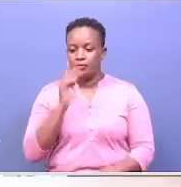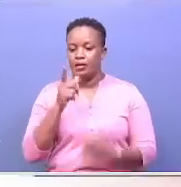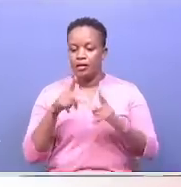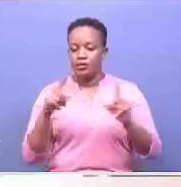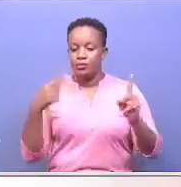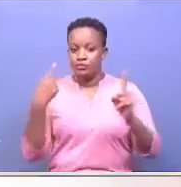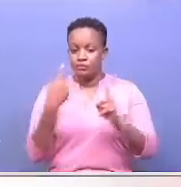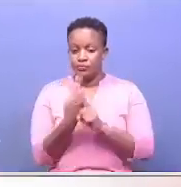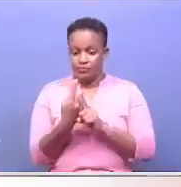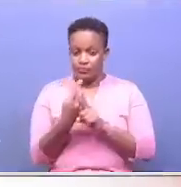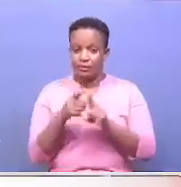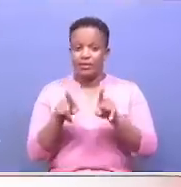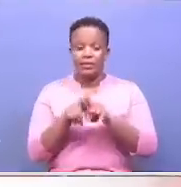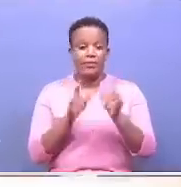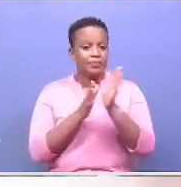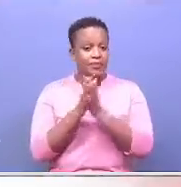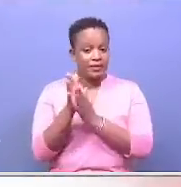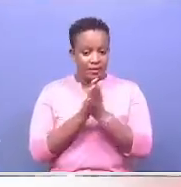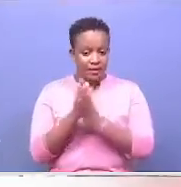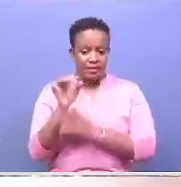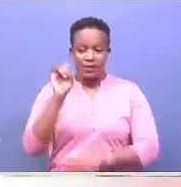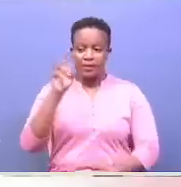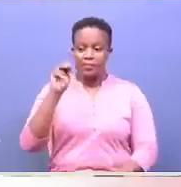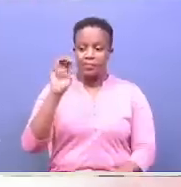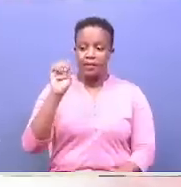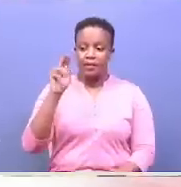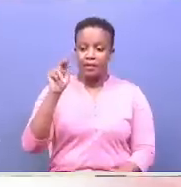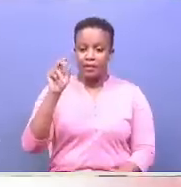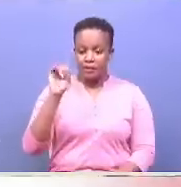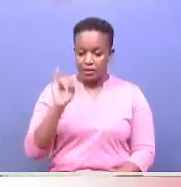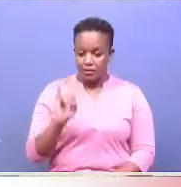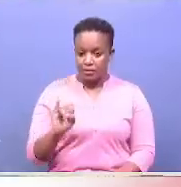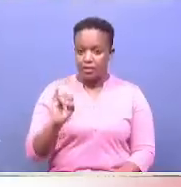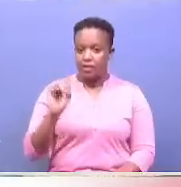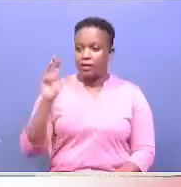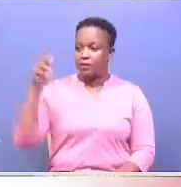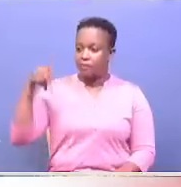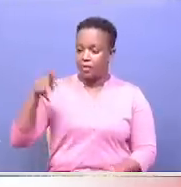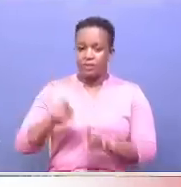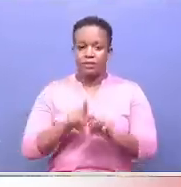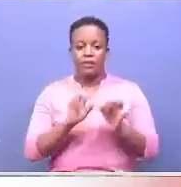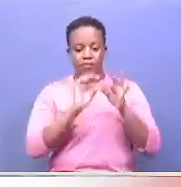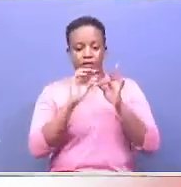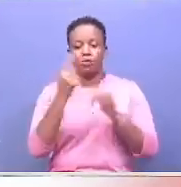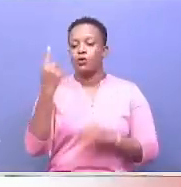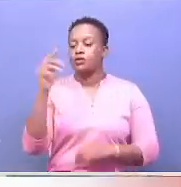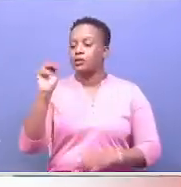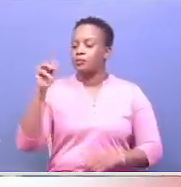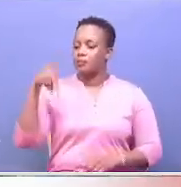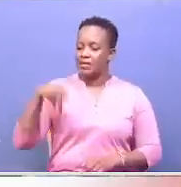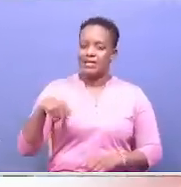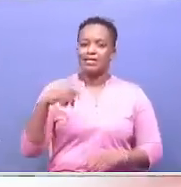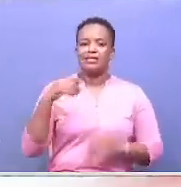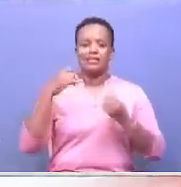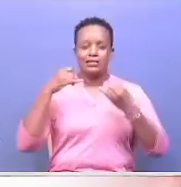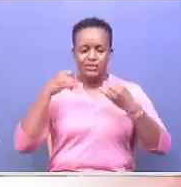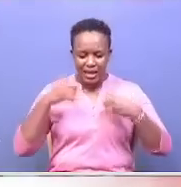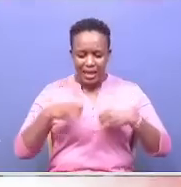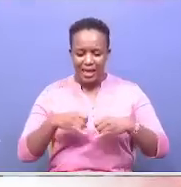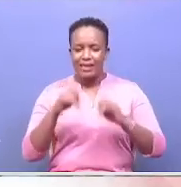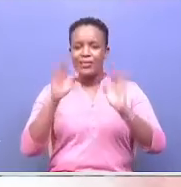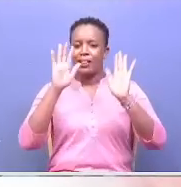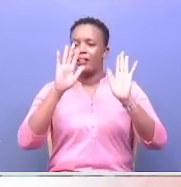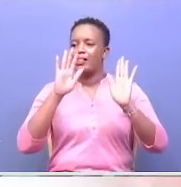Aspiring Imenti North MP and Azimio La Umoja key organizer Beatrice Karitha protested the move and was escorted out of the